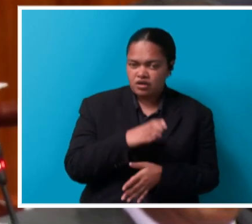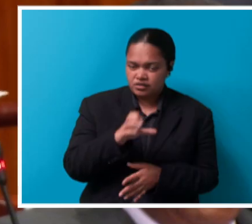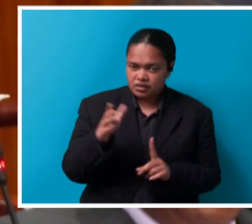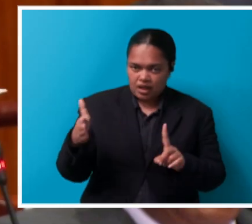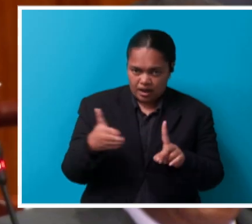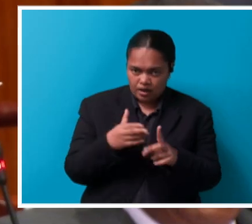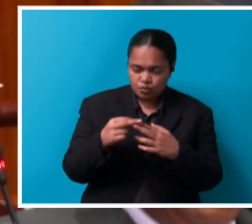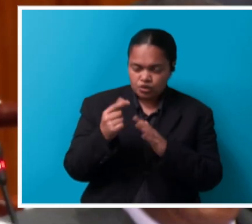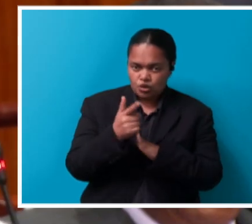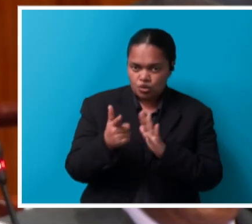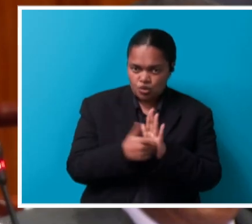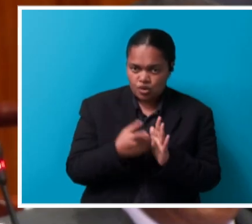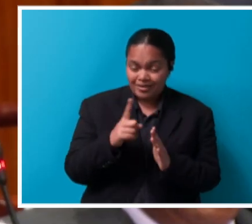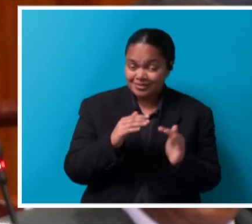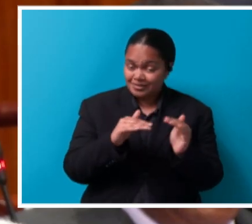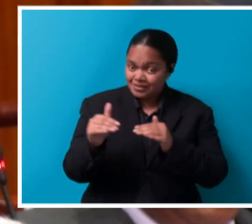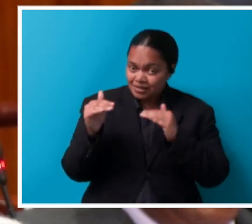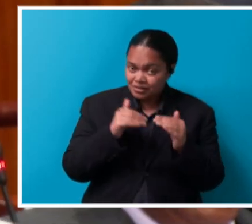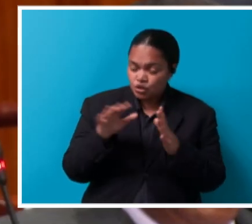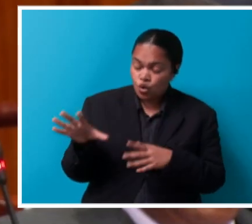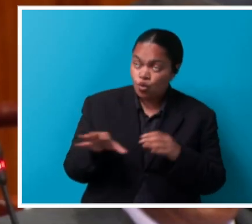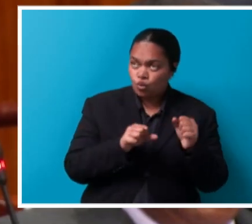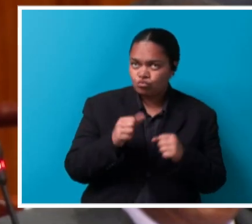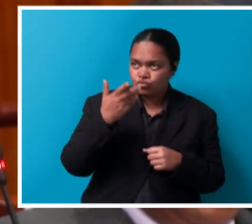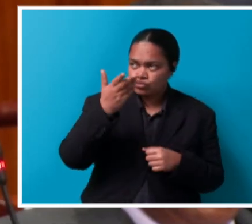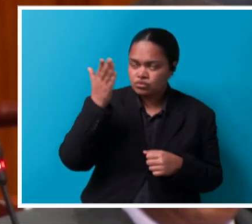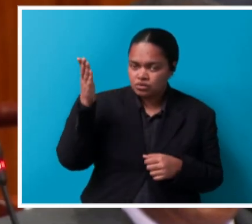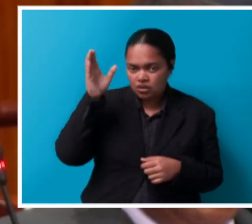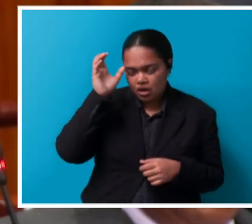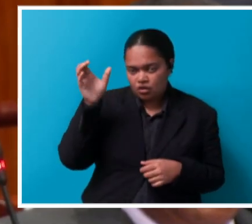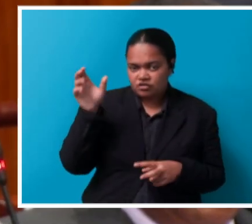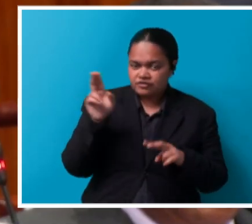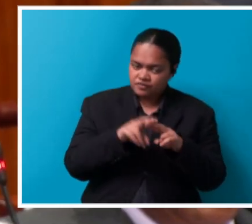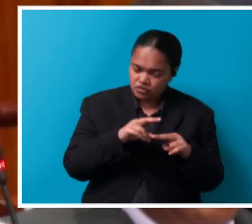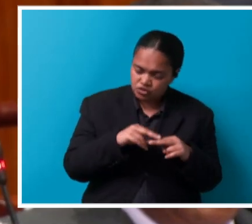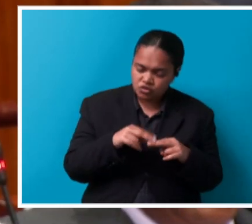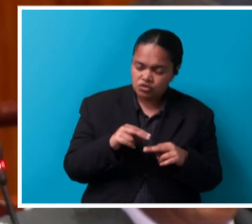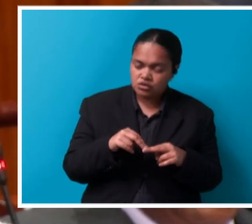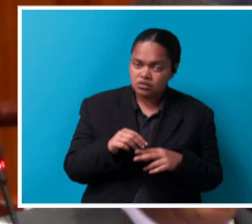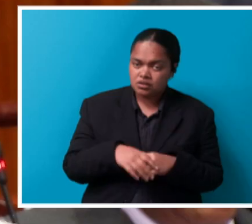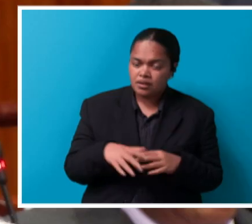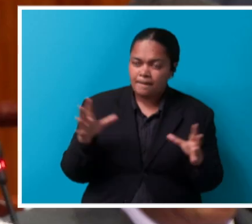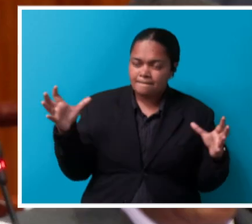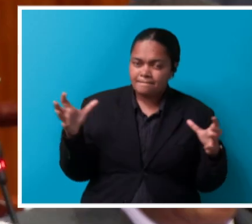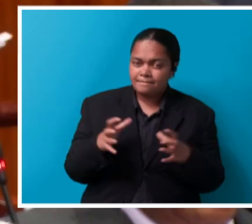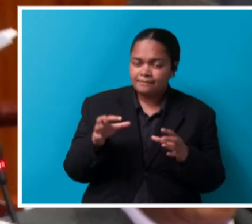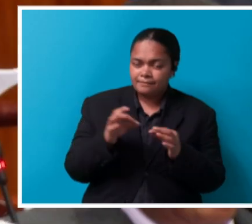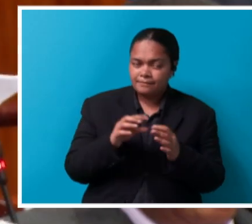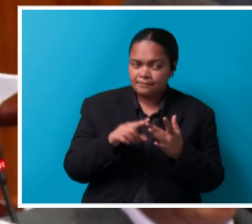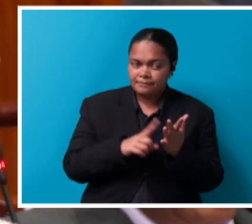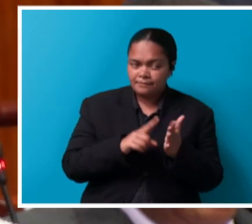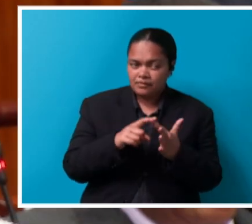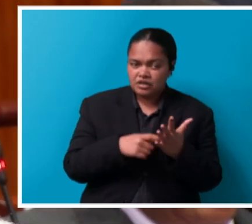laws and standards of the host country, as well as Fiji's bilateral labour